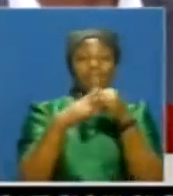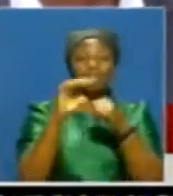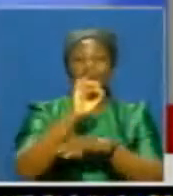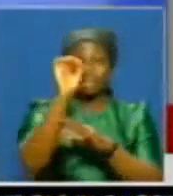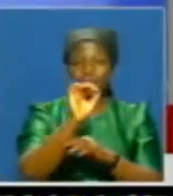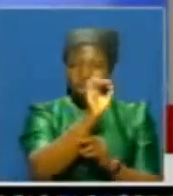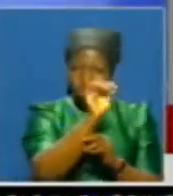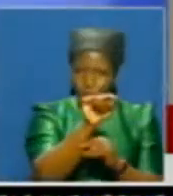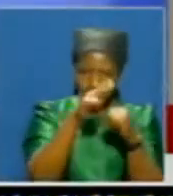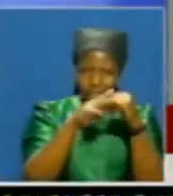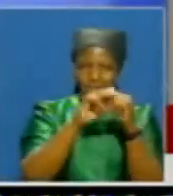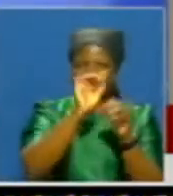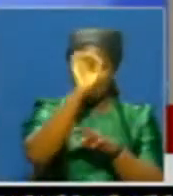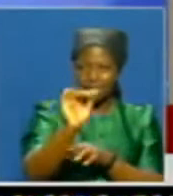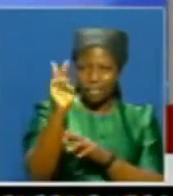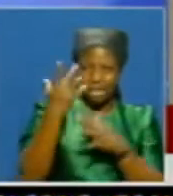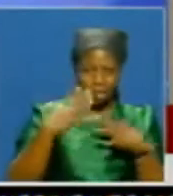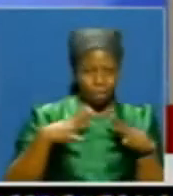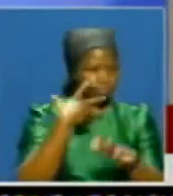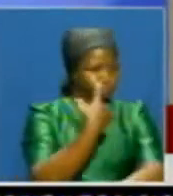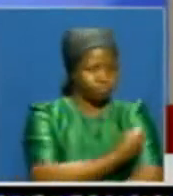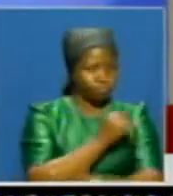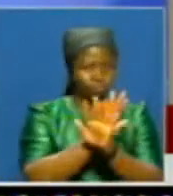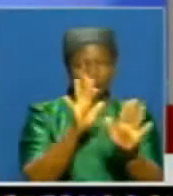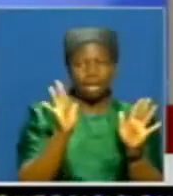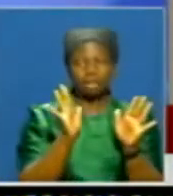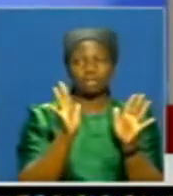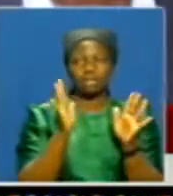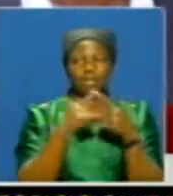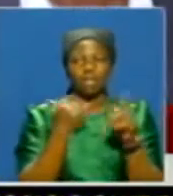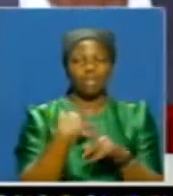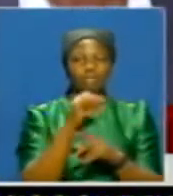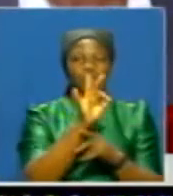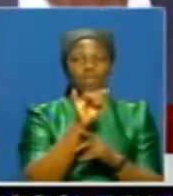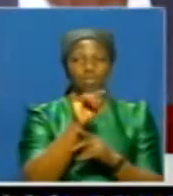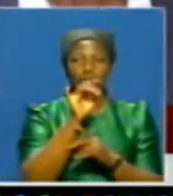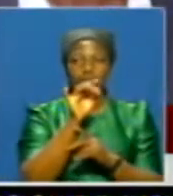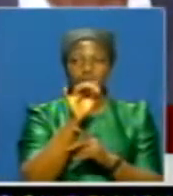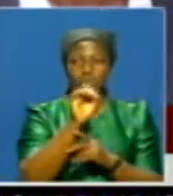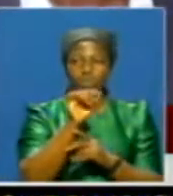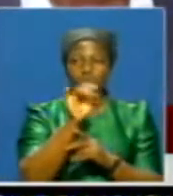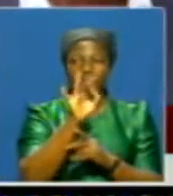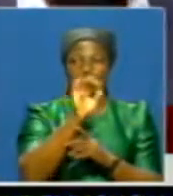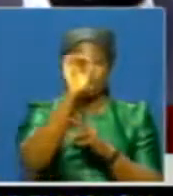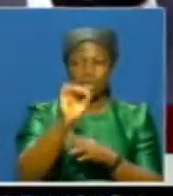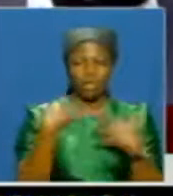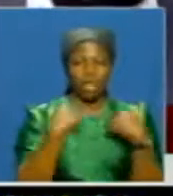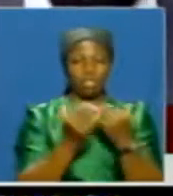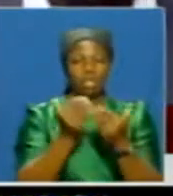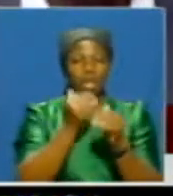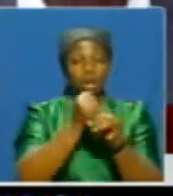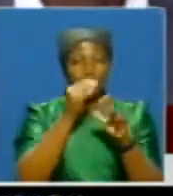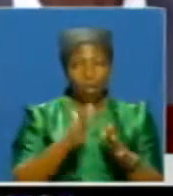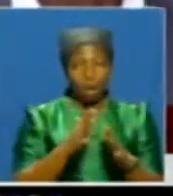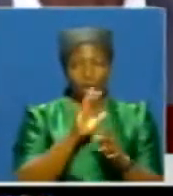0.7% of Kenyans have been vaccinated, and less than 0.3% of healthcare workers. Of 1.2 million healthcare